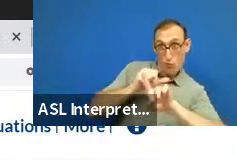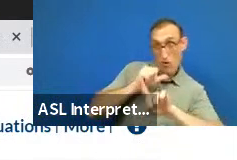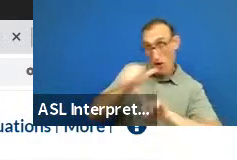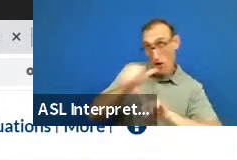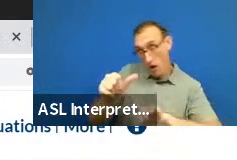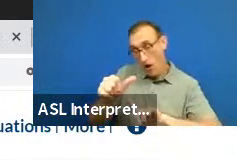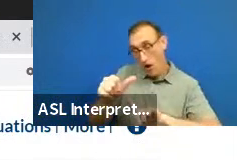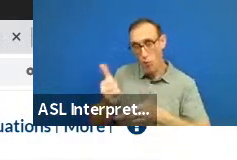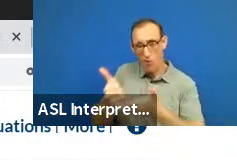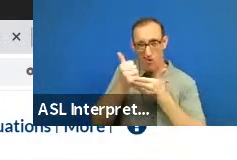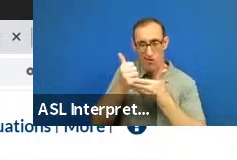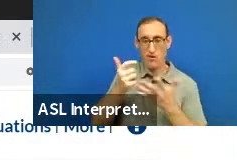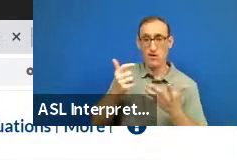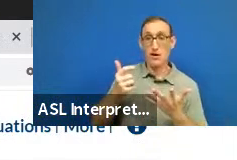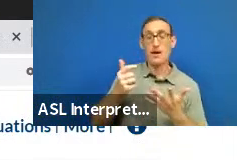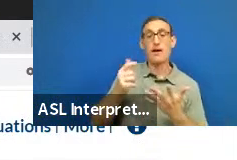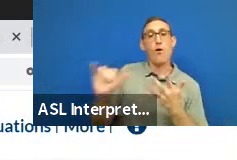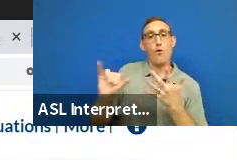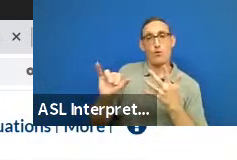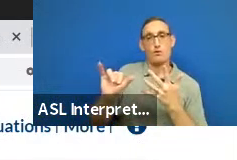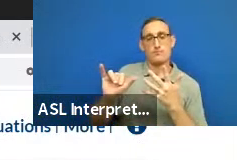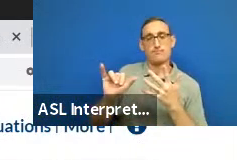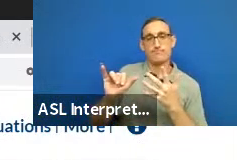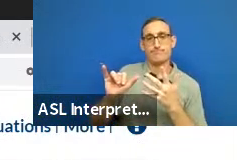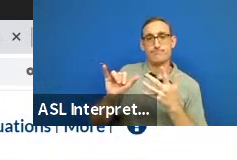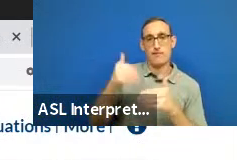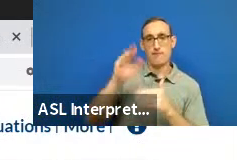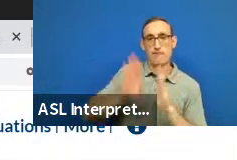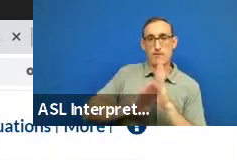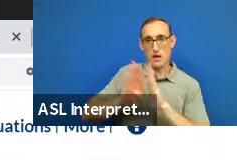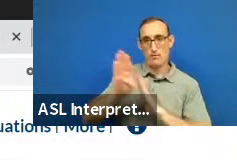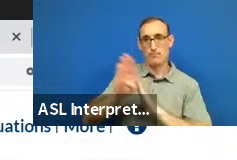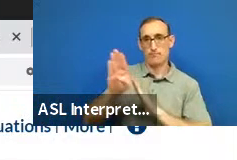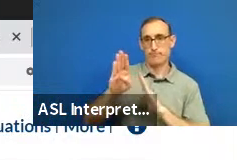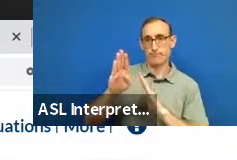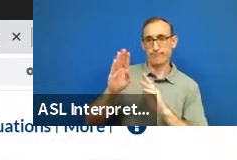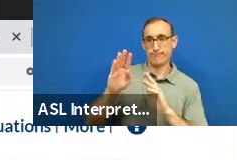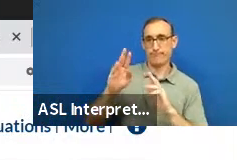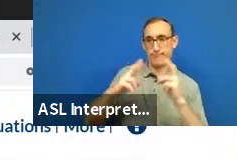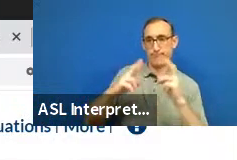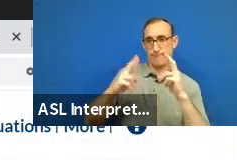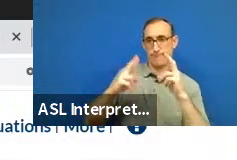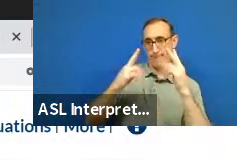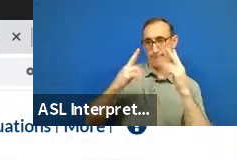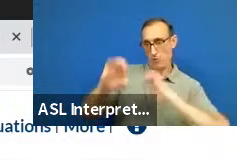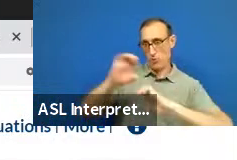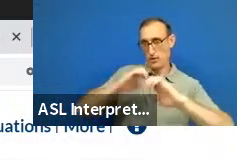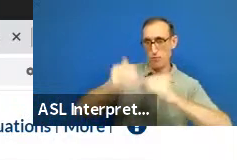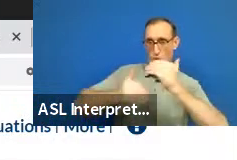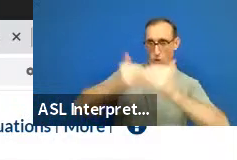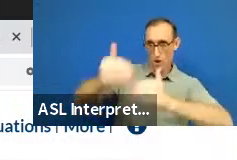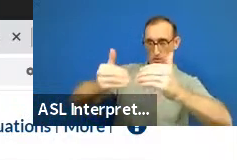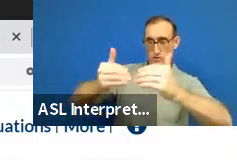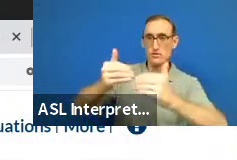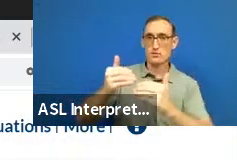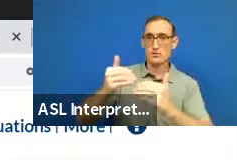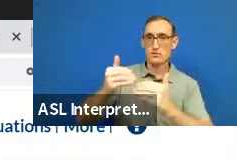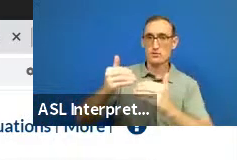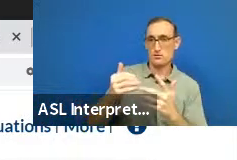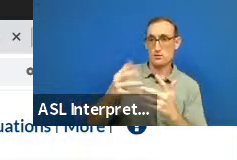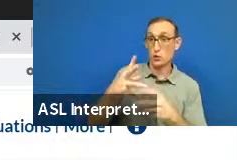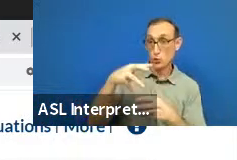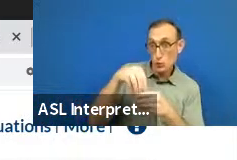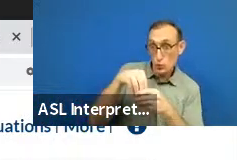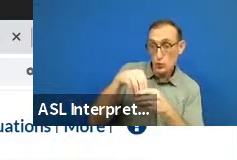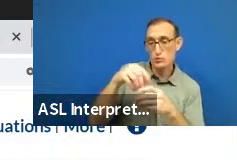process, ensuring with a focus on equity inclusion, then again, that gives us something to measure that policy review